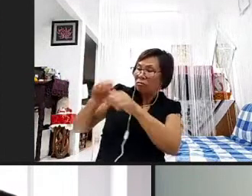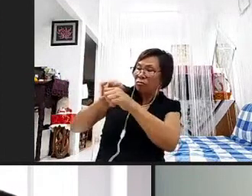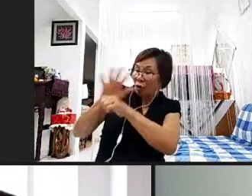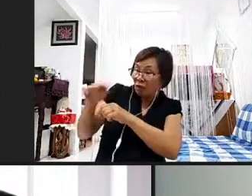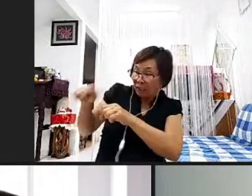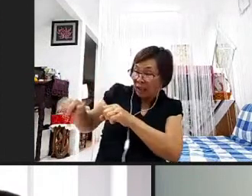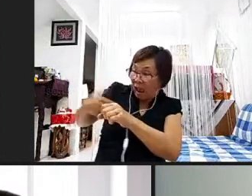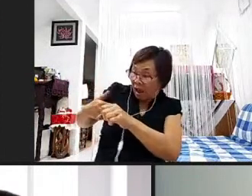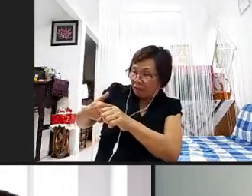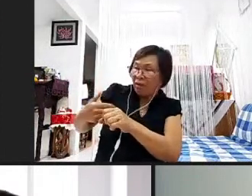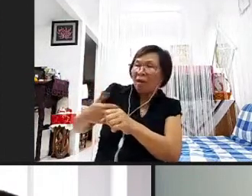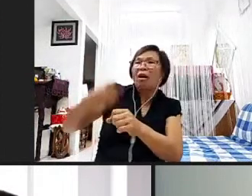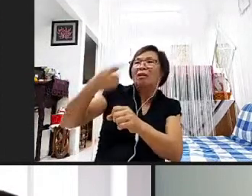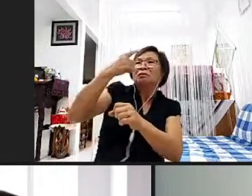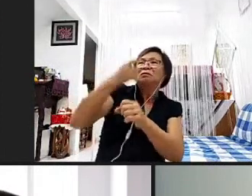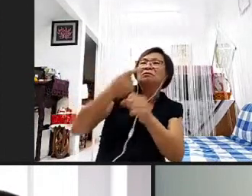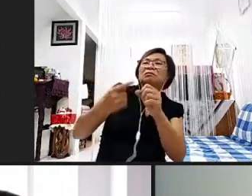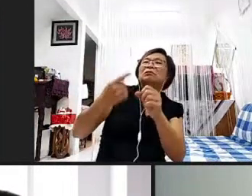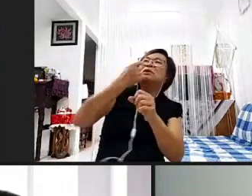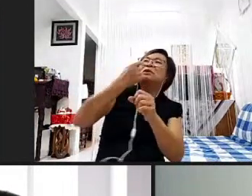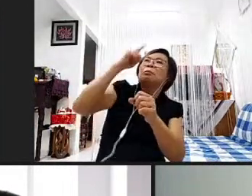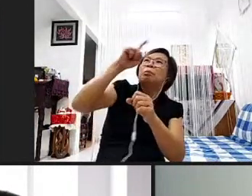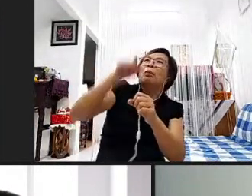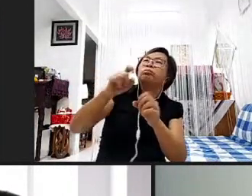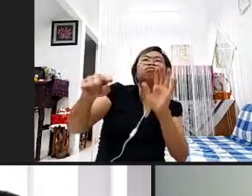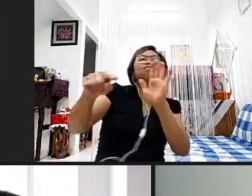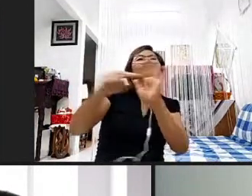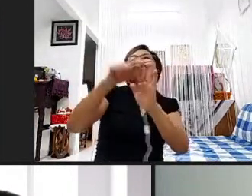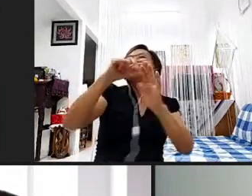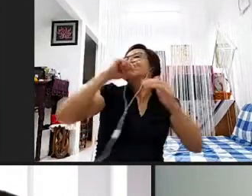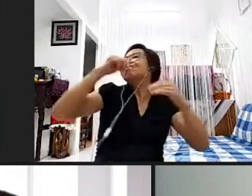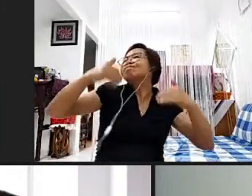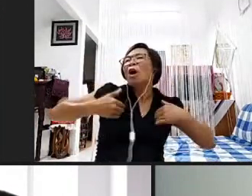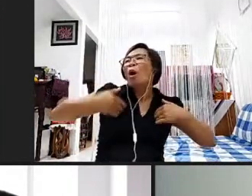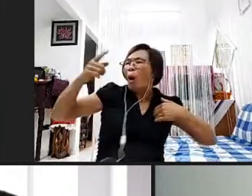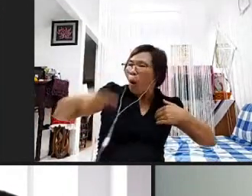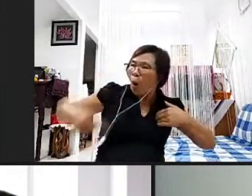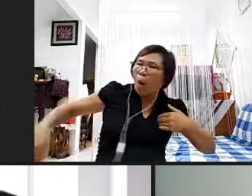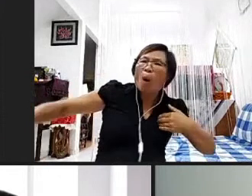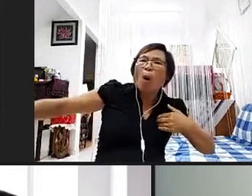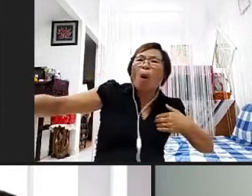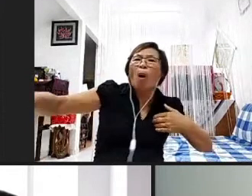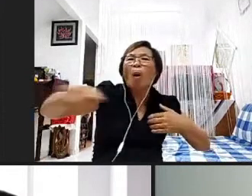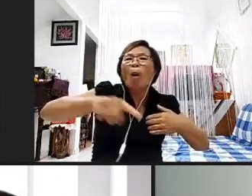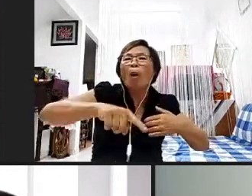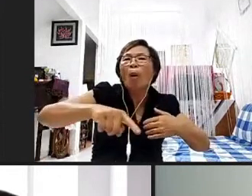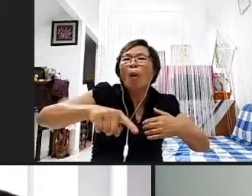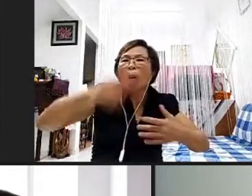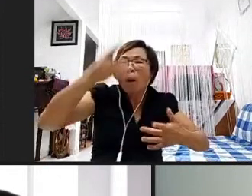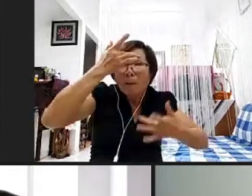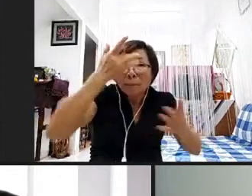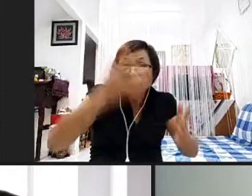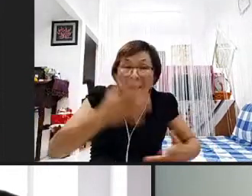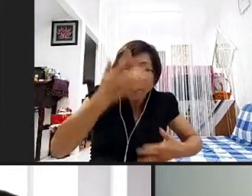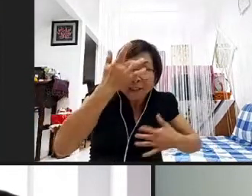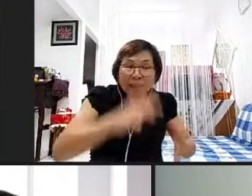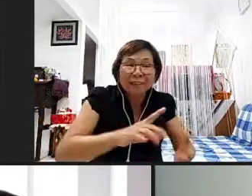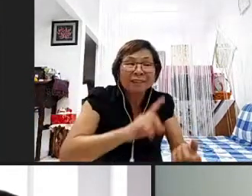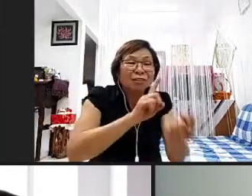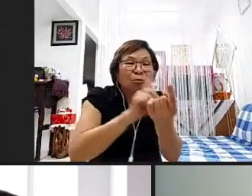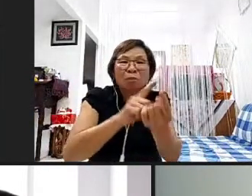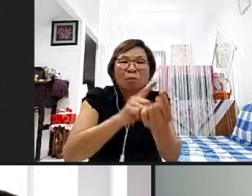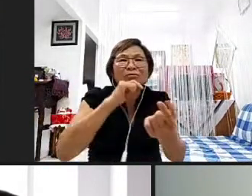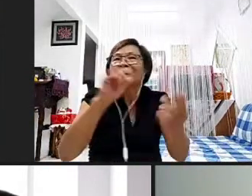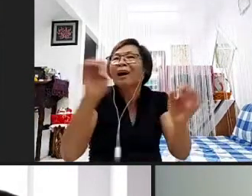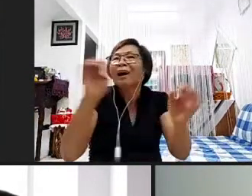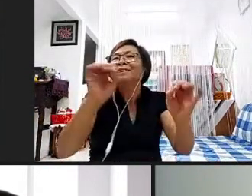COVID, I tested repeated swab negative. All the patients seen by them also negative. But when she